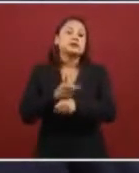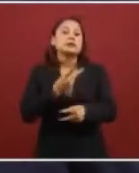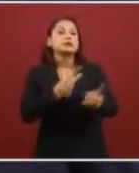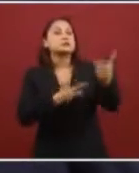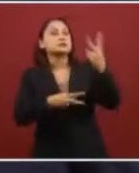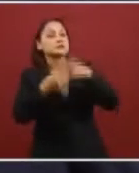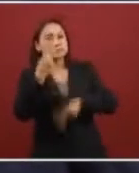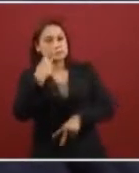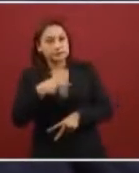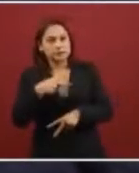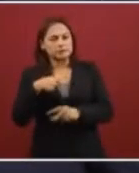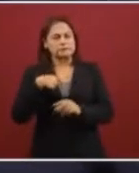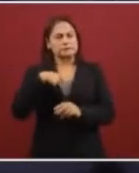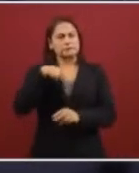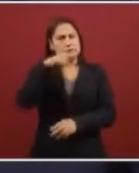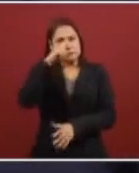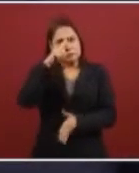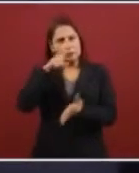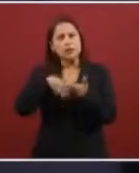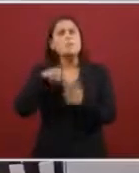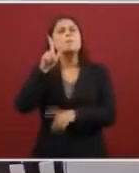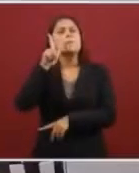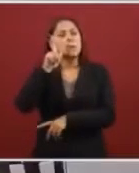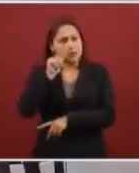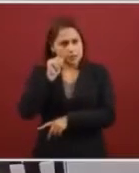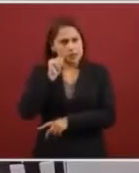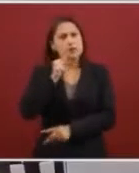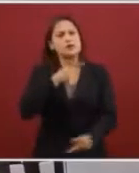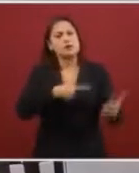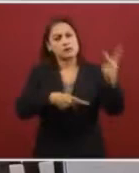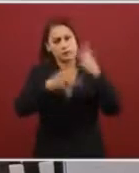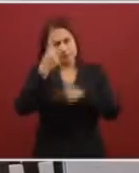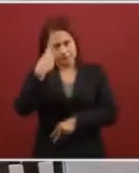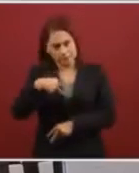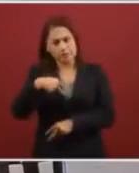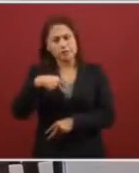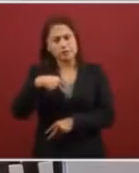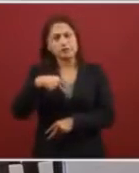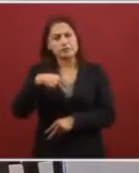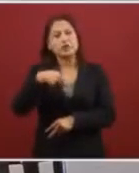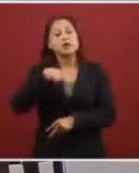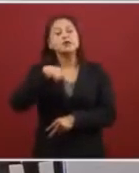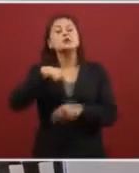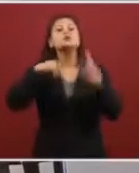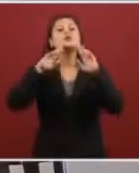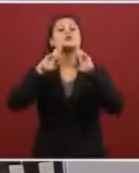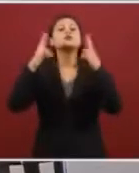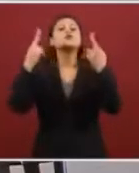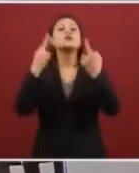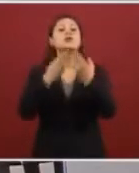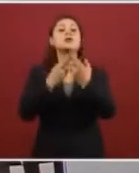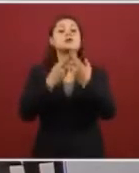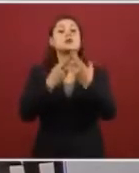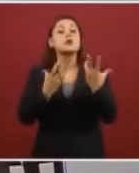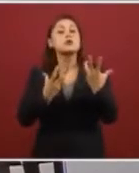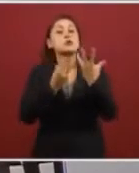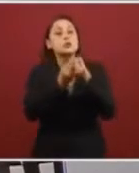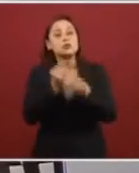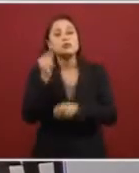vienen desde mañana. I believe they're coming as of tomorrow. Y voy a reunirme con ellos and I will meet with them on